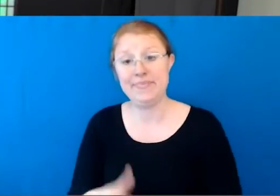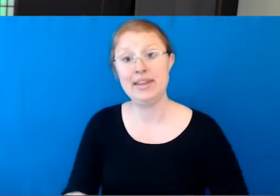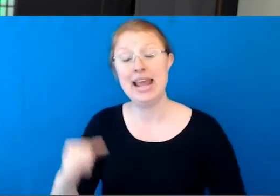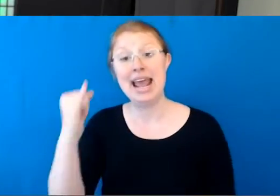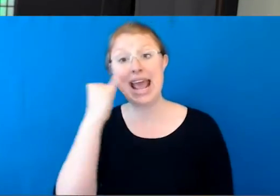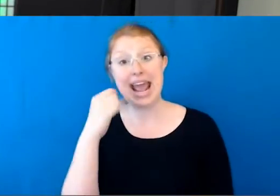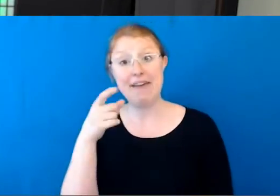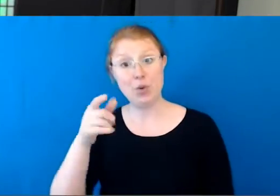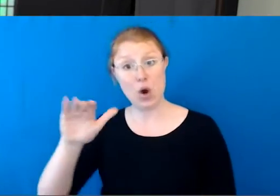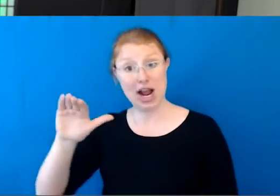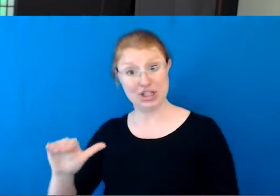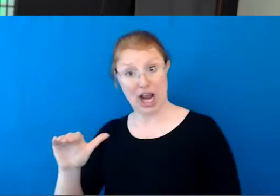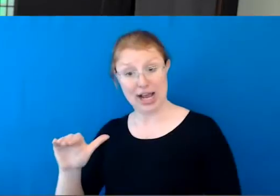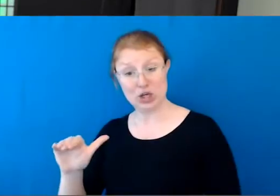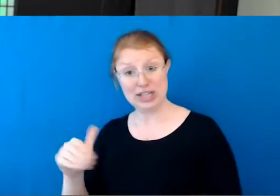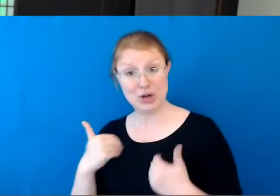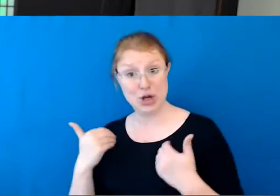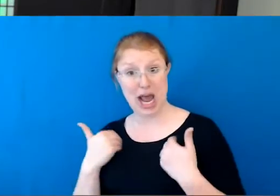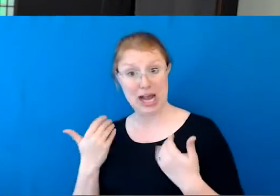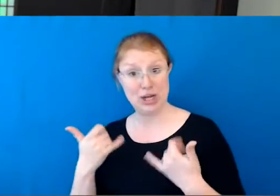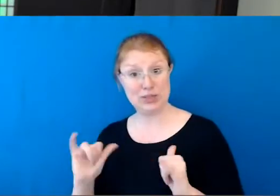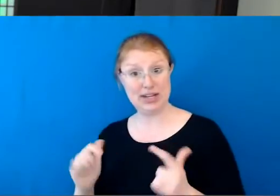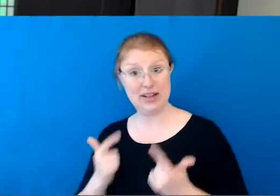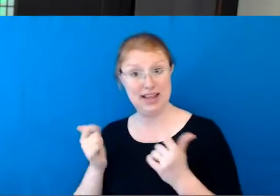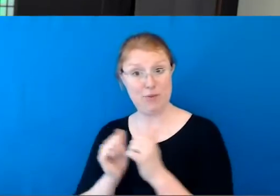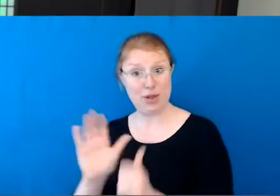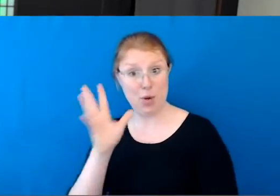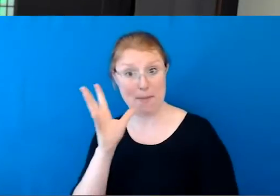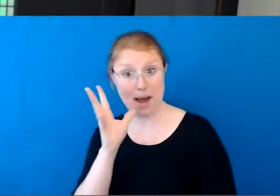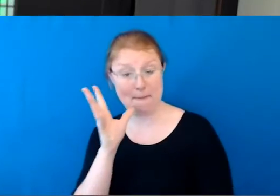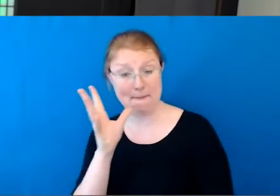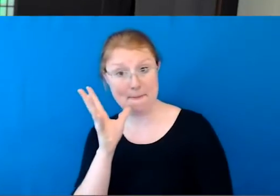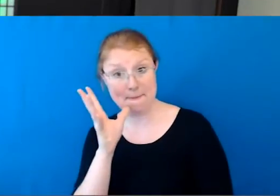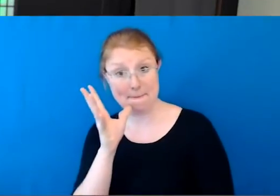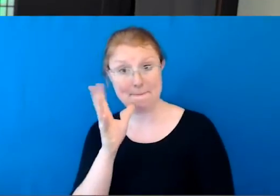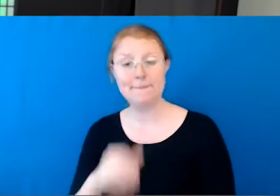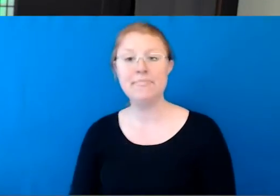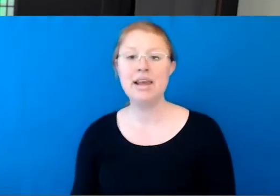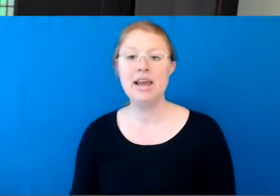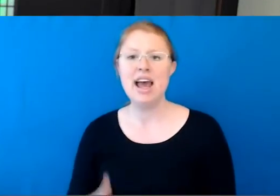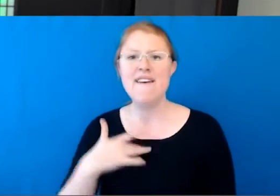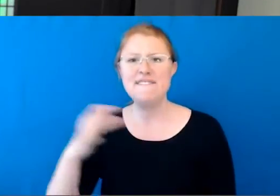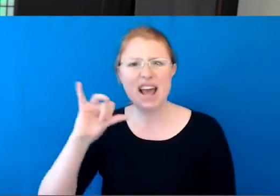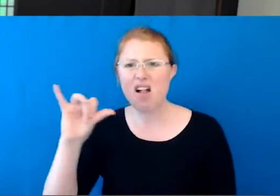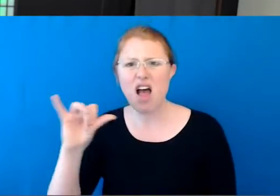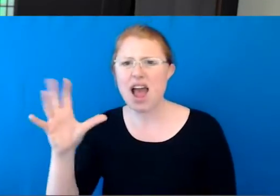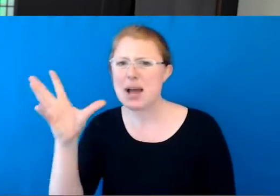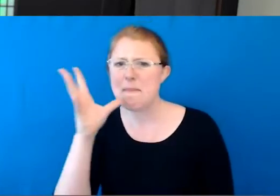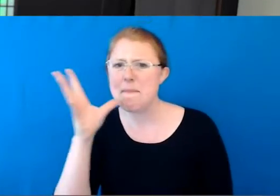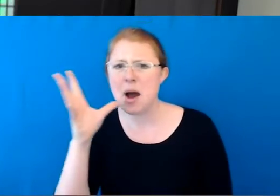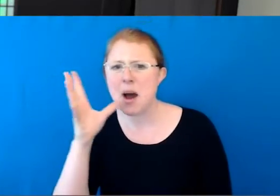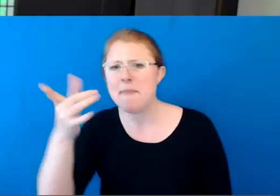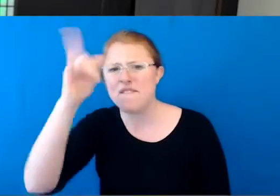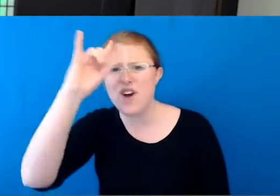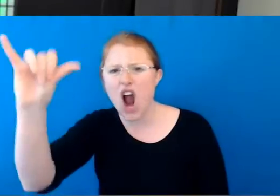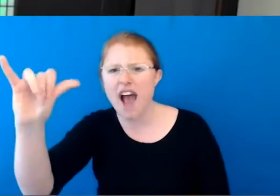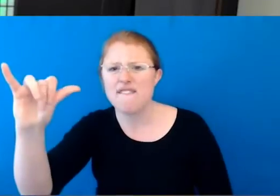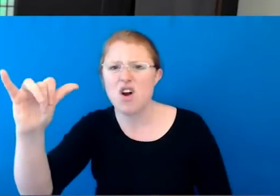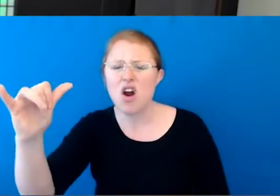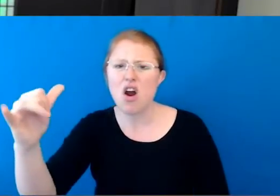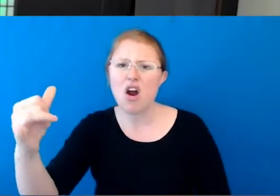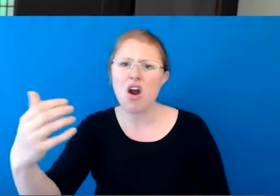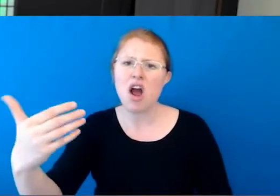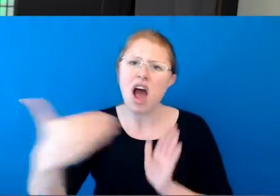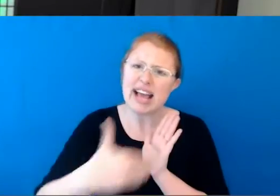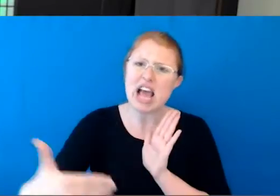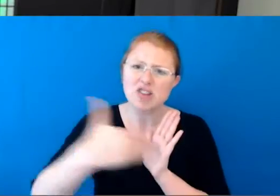and you feel like she is just forever on your case, and she doesn't understand you, and she won't let you do the things